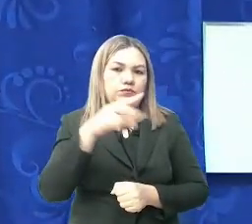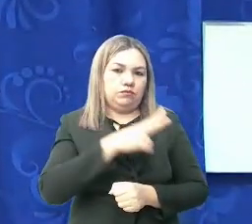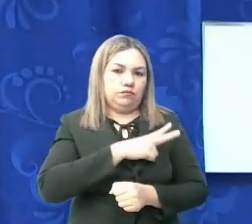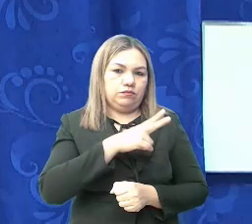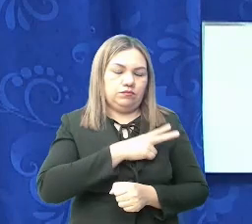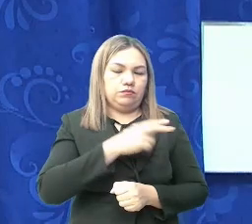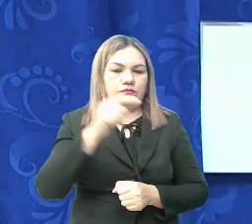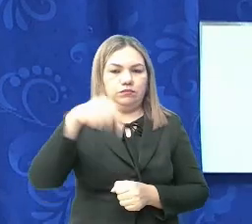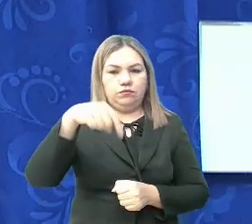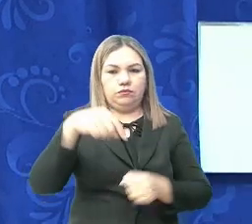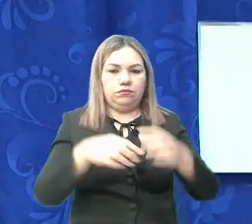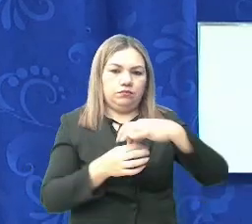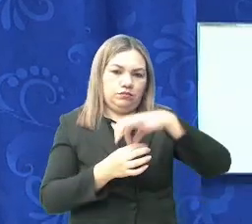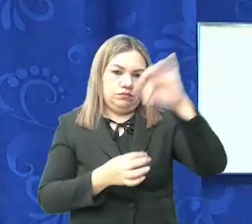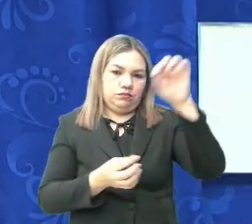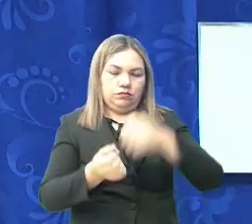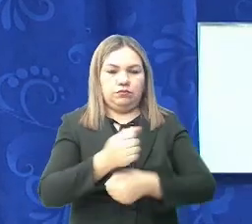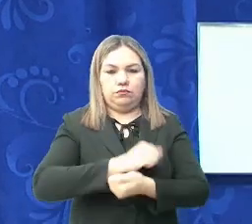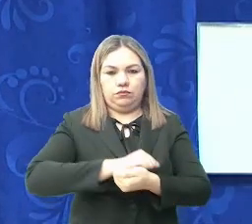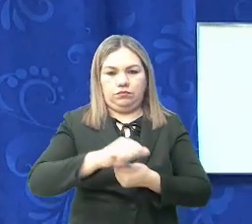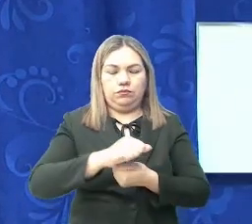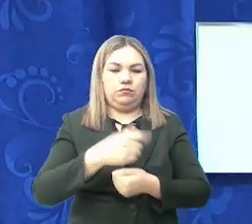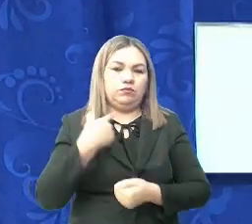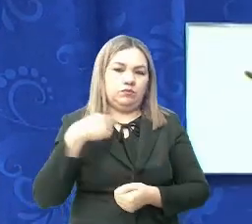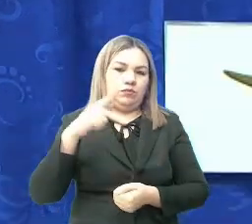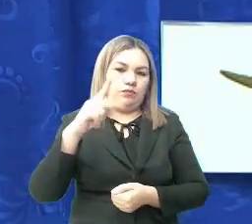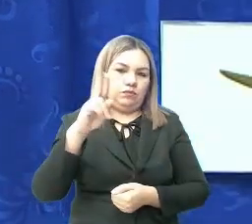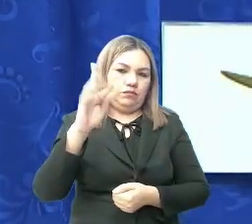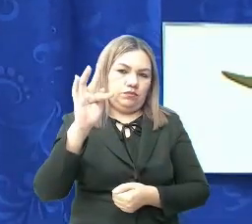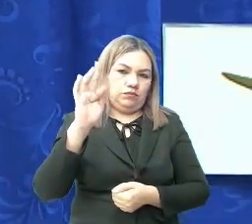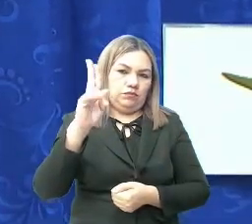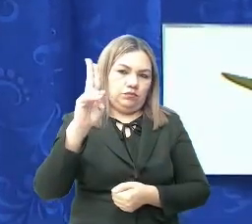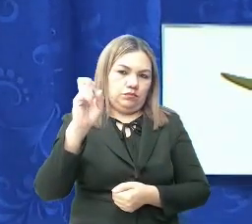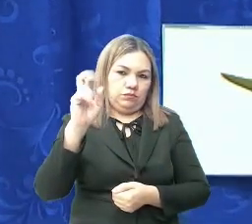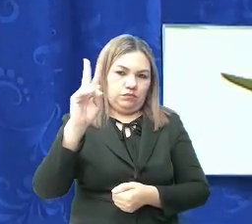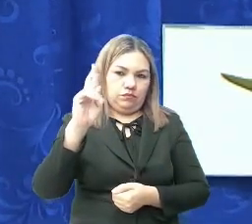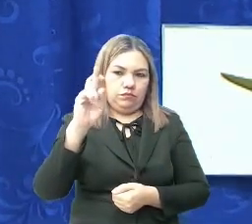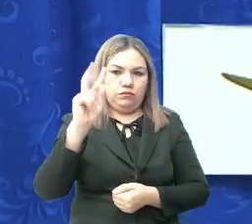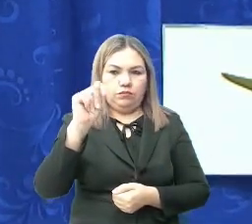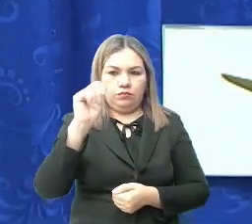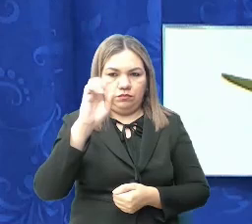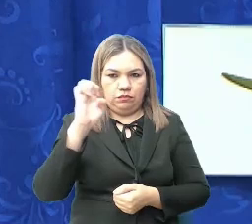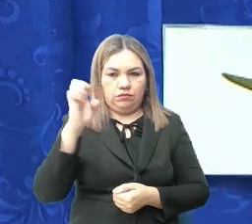Holy Spirit, stay with me, is going to set me in a strong training.